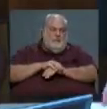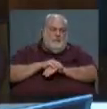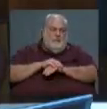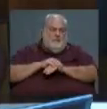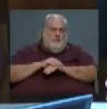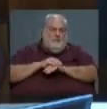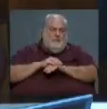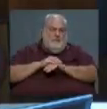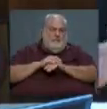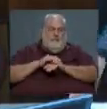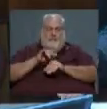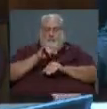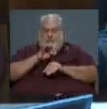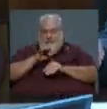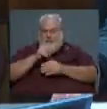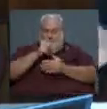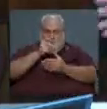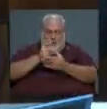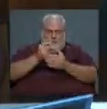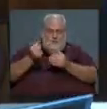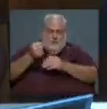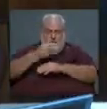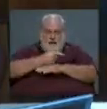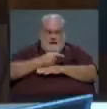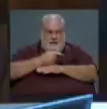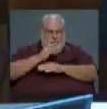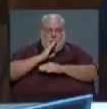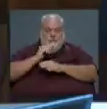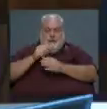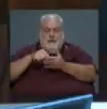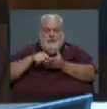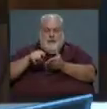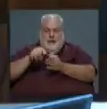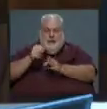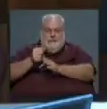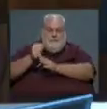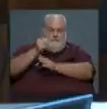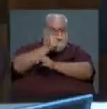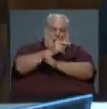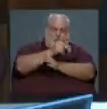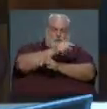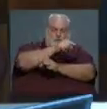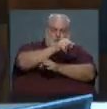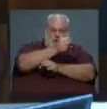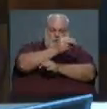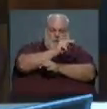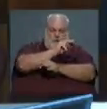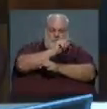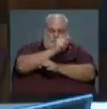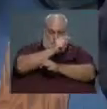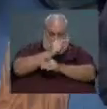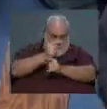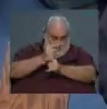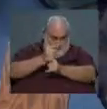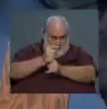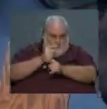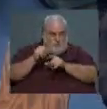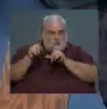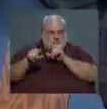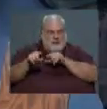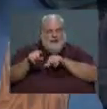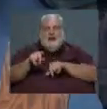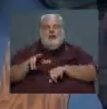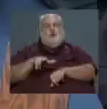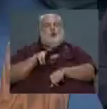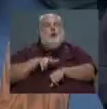says if we approve it today, then they're going to be back paid to the 1st of January. Right. So, no, that is not